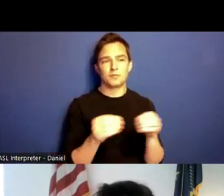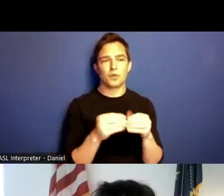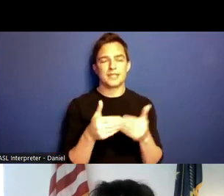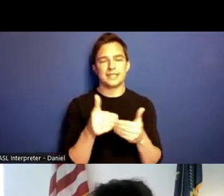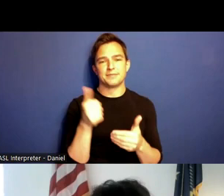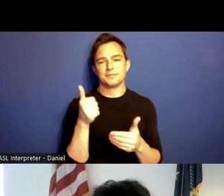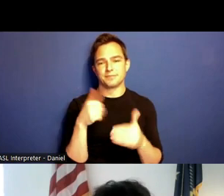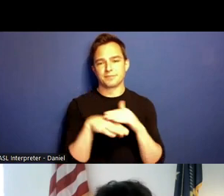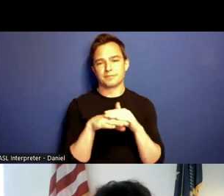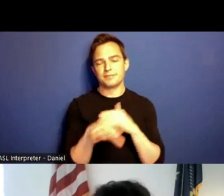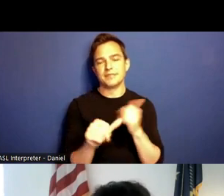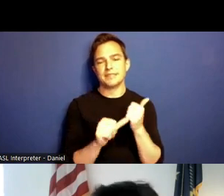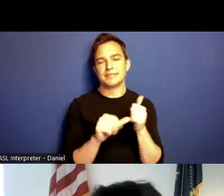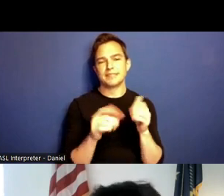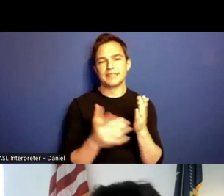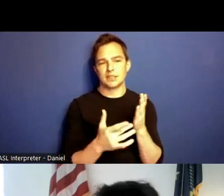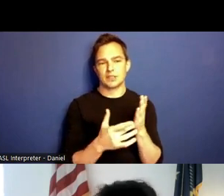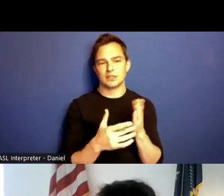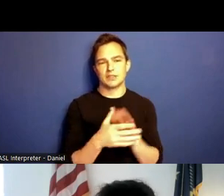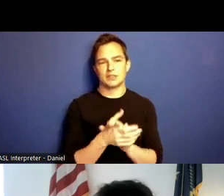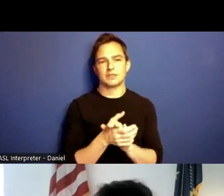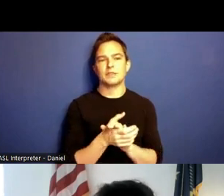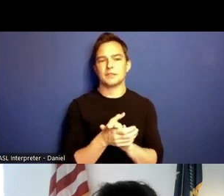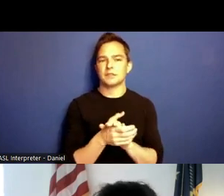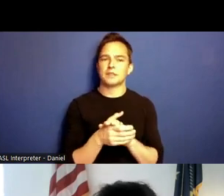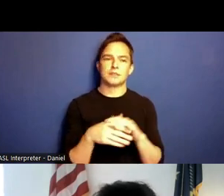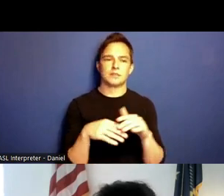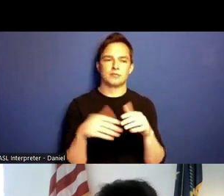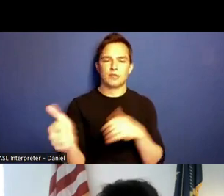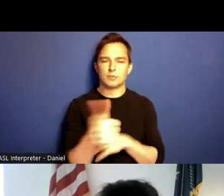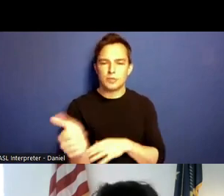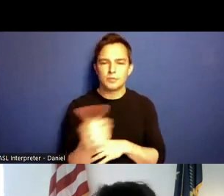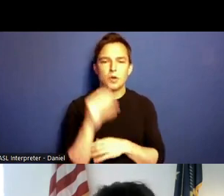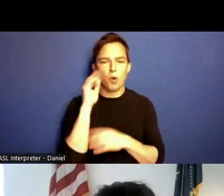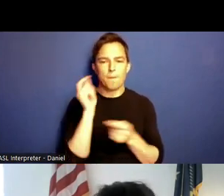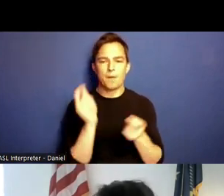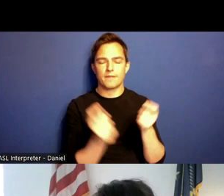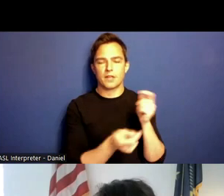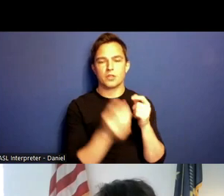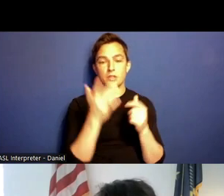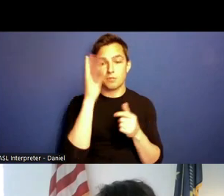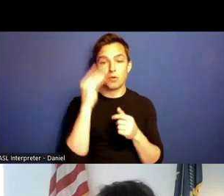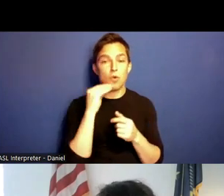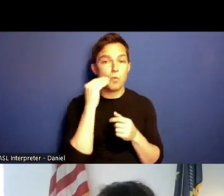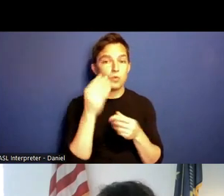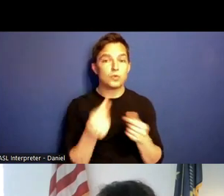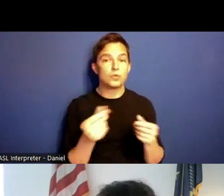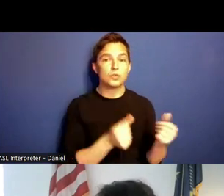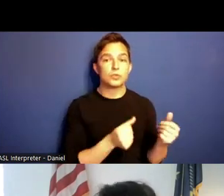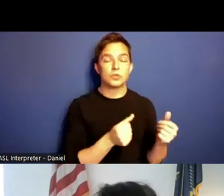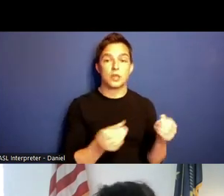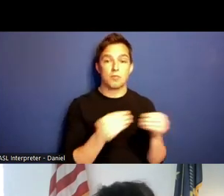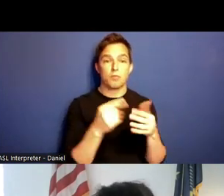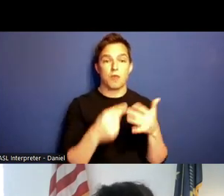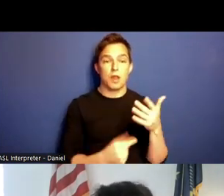access assistive technology, accessible transportation, home modifications, smart home solutions, and more to